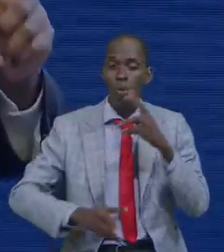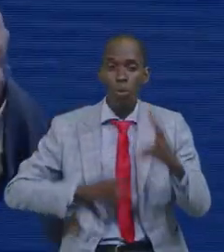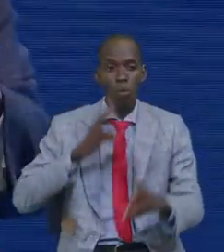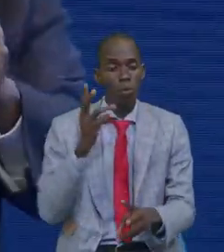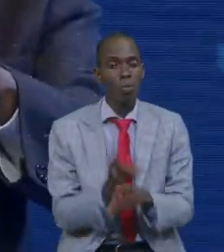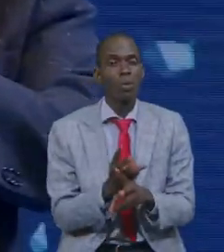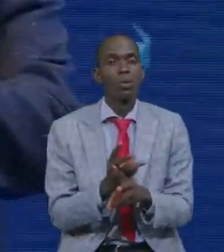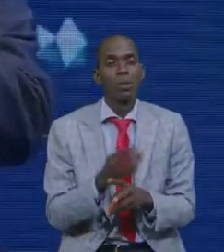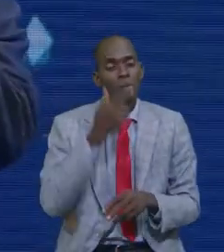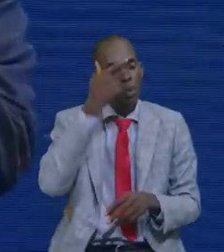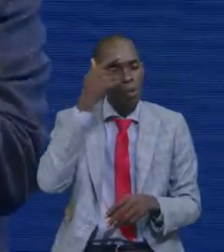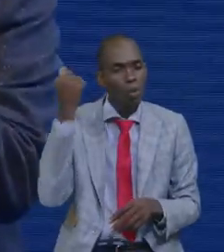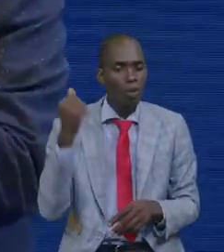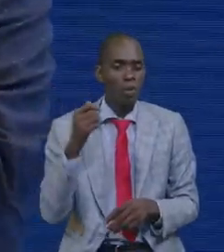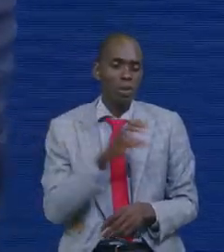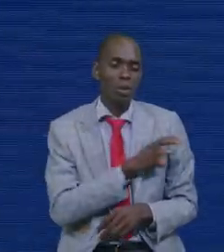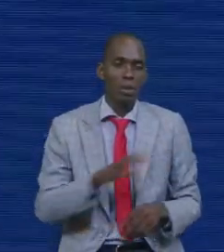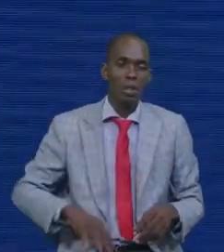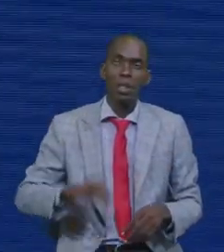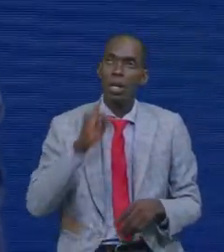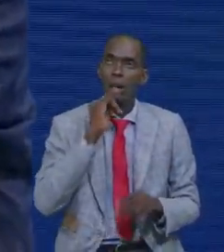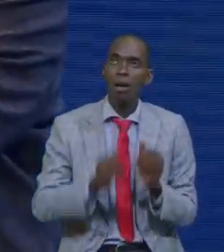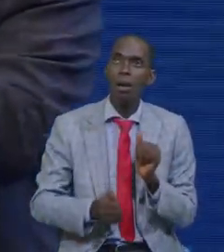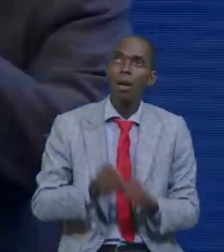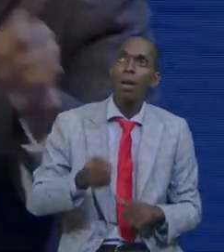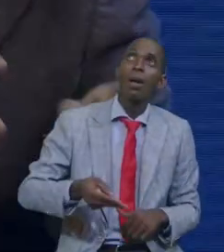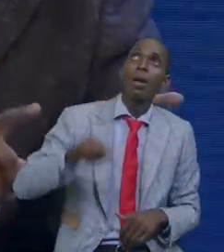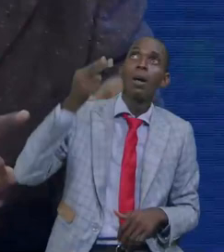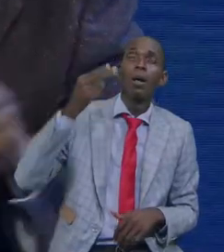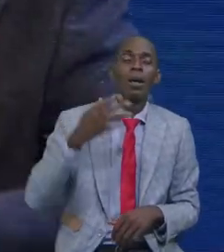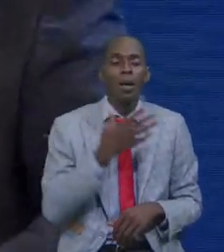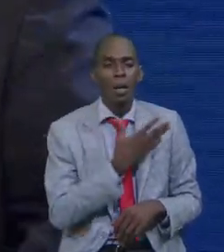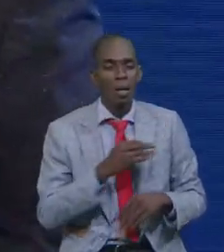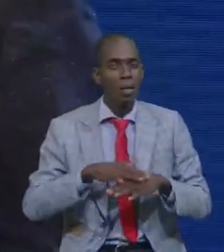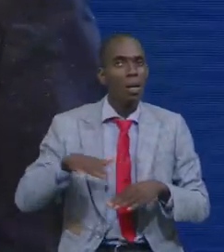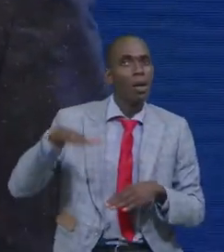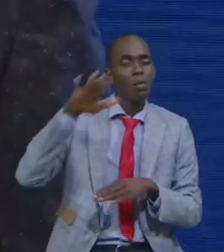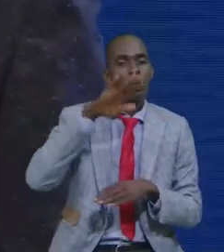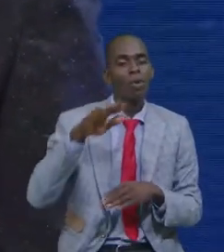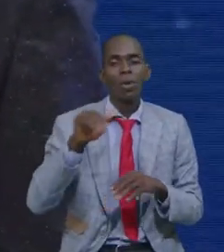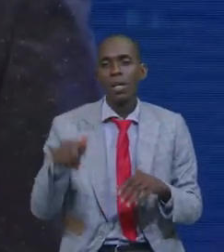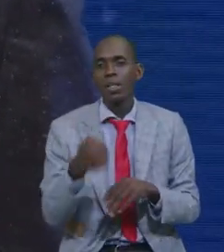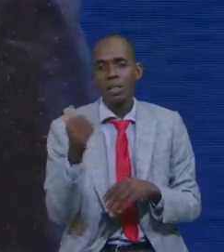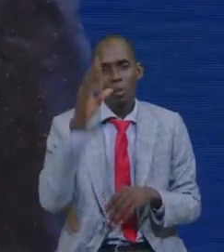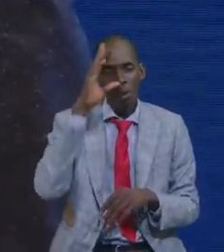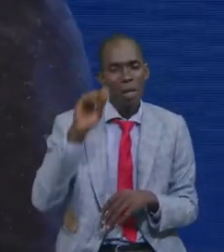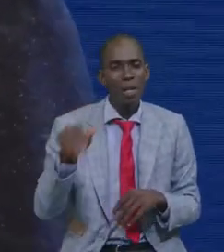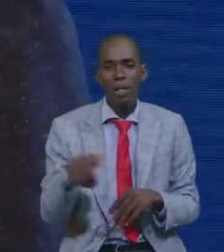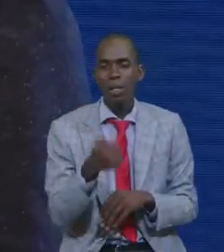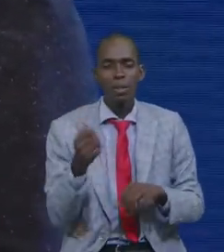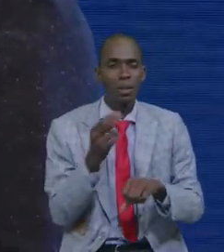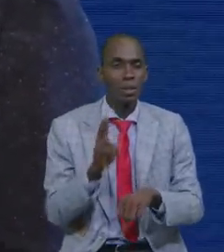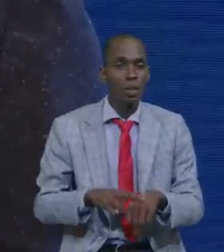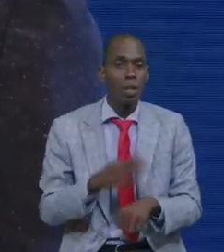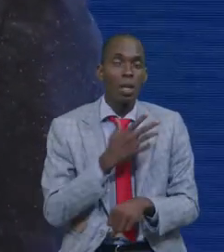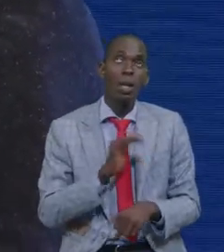is higher and above every man in every nation, and the sacrifice is